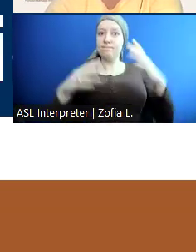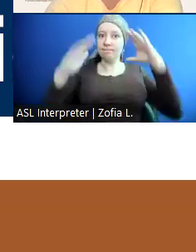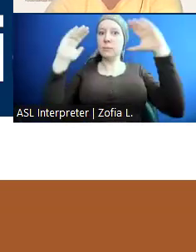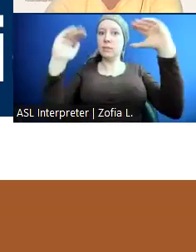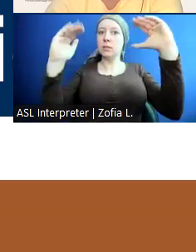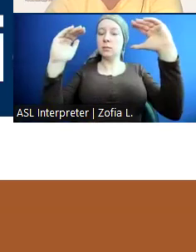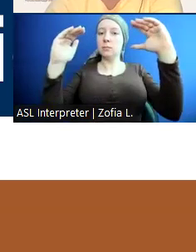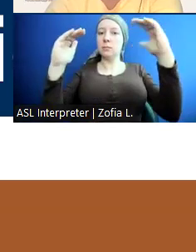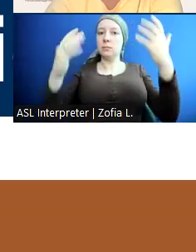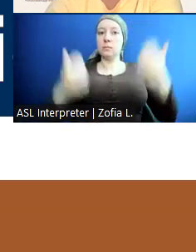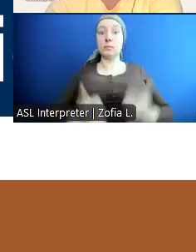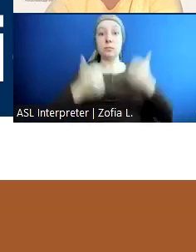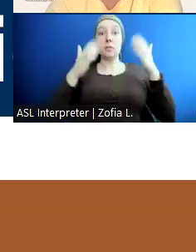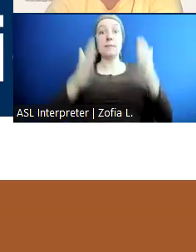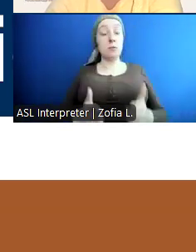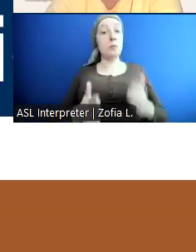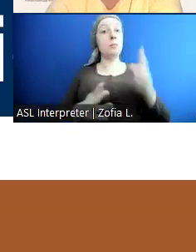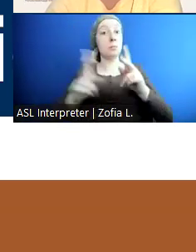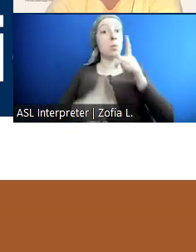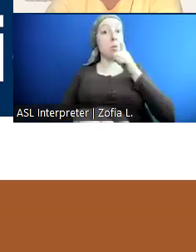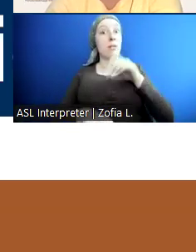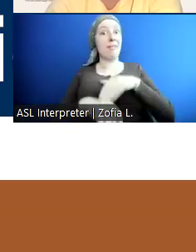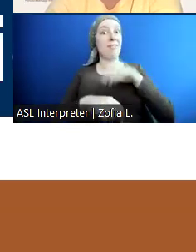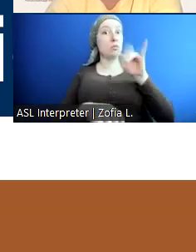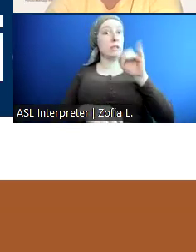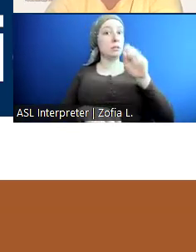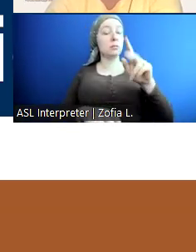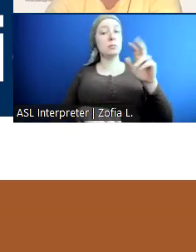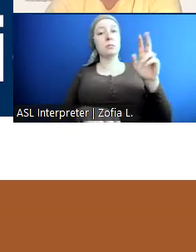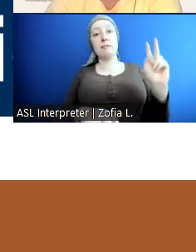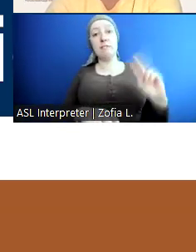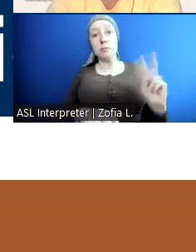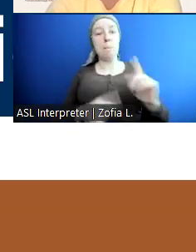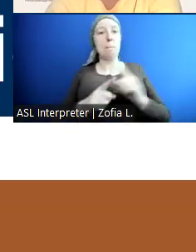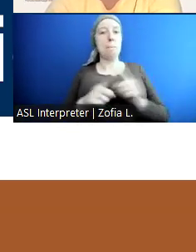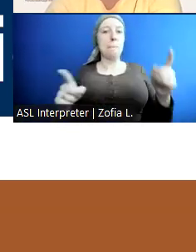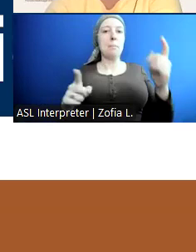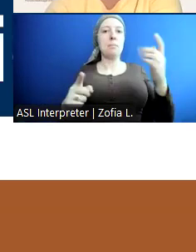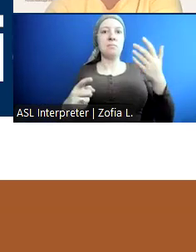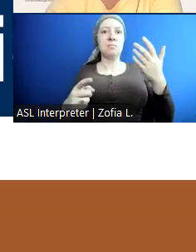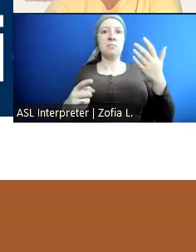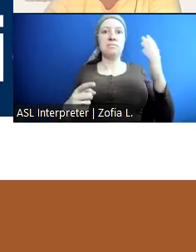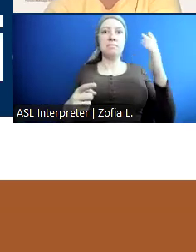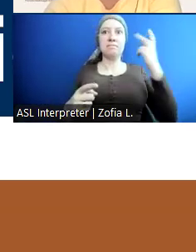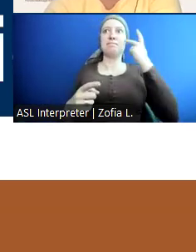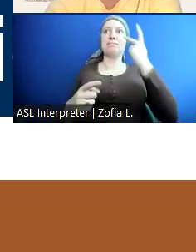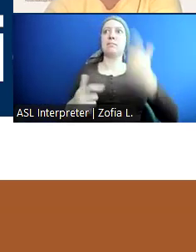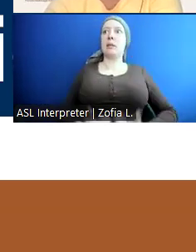and survivors, folks at risk, victims, they face, you know, a